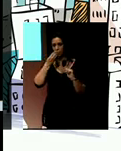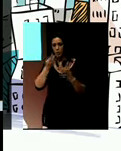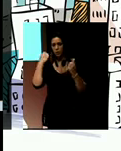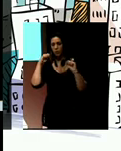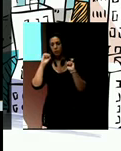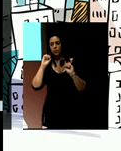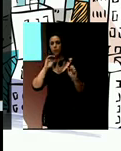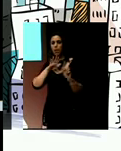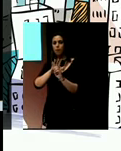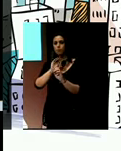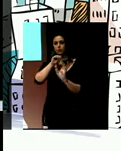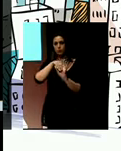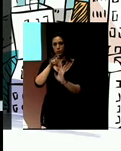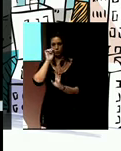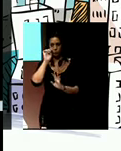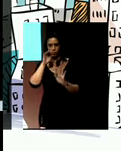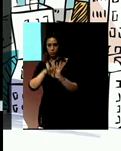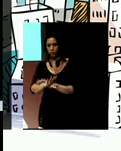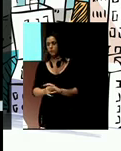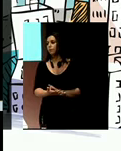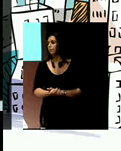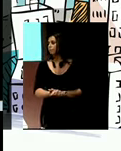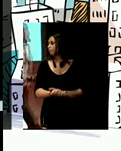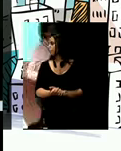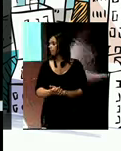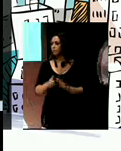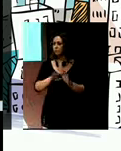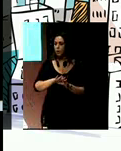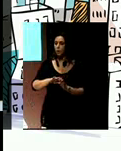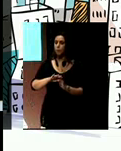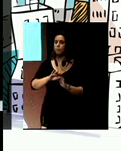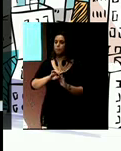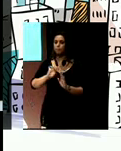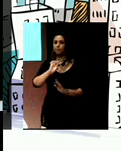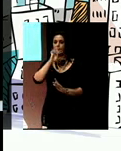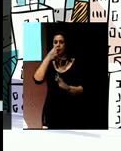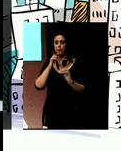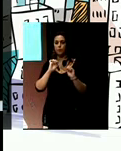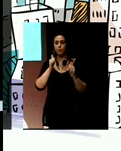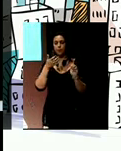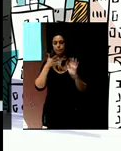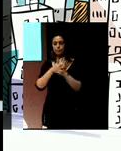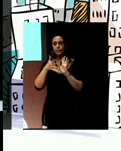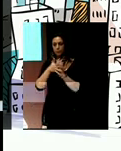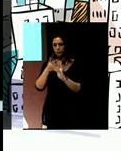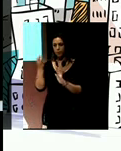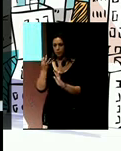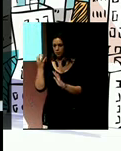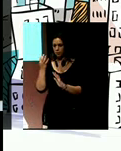are developed in the sector of accessible tourism. We're going to start to